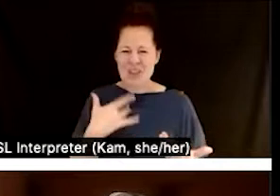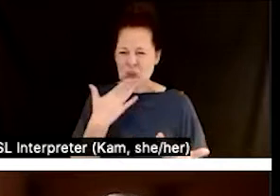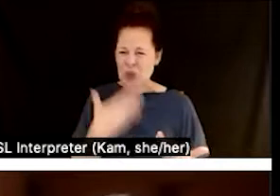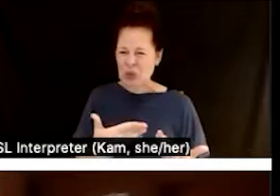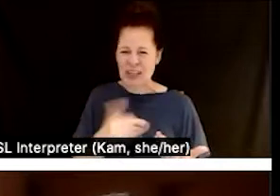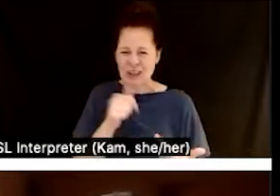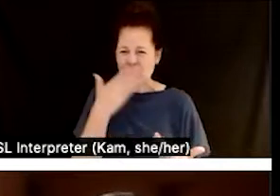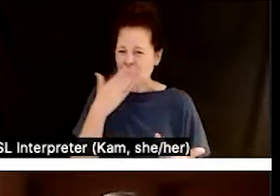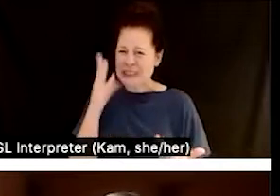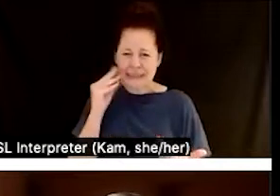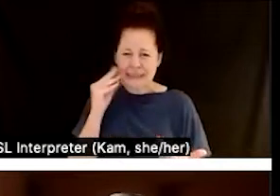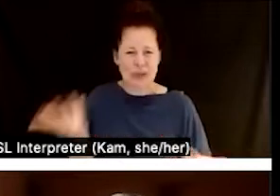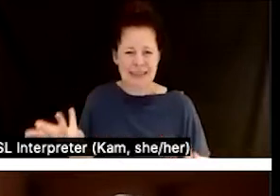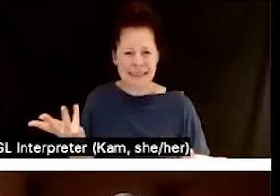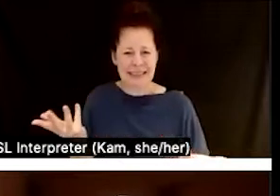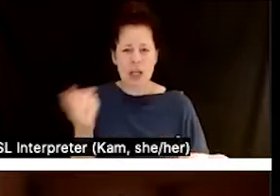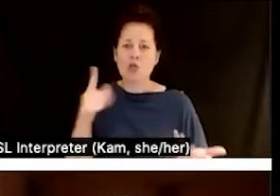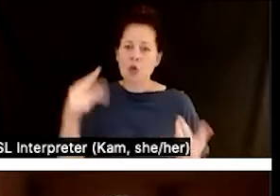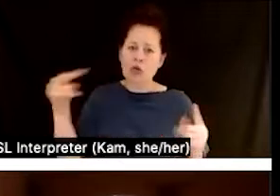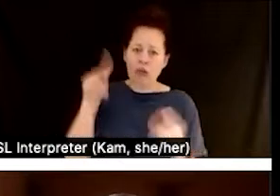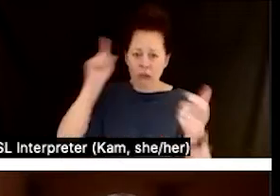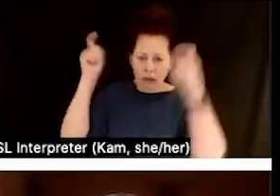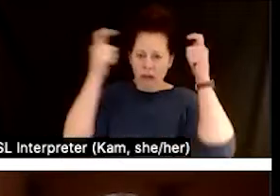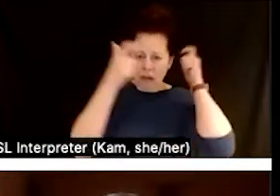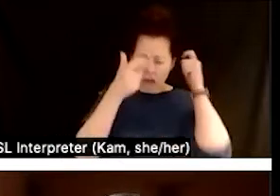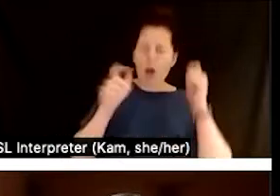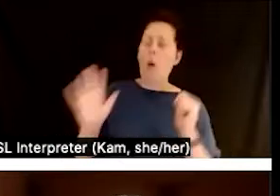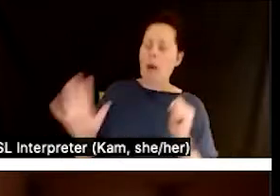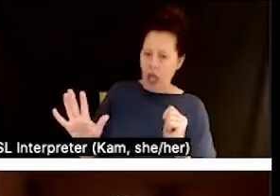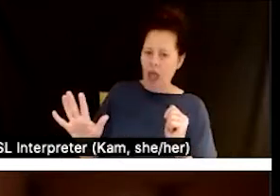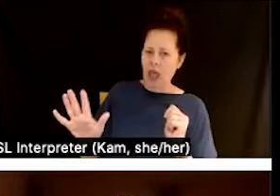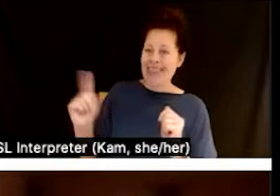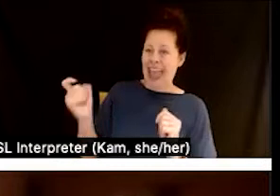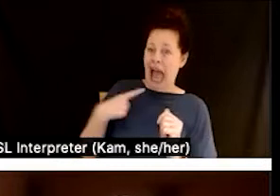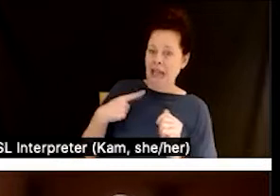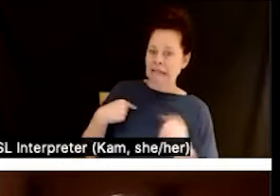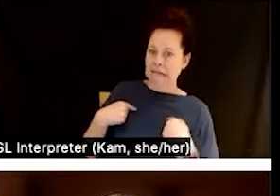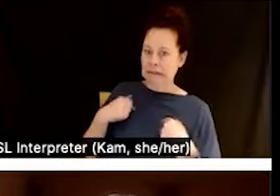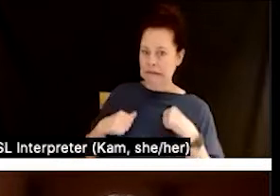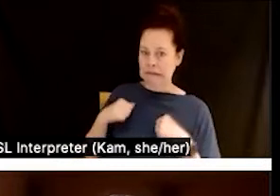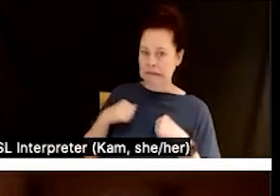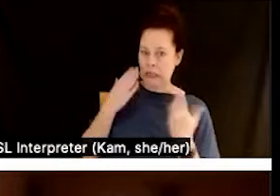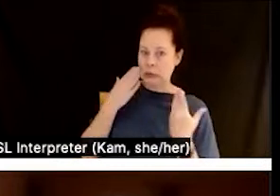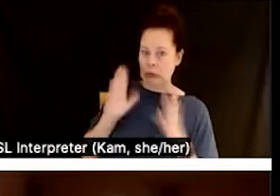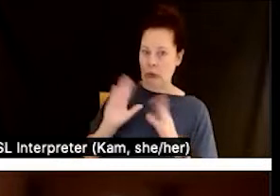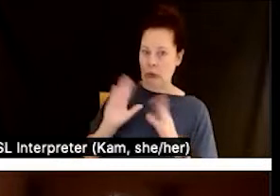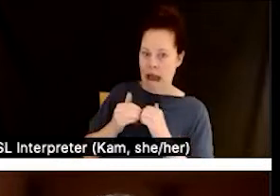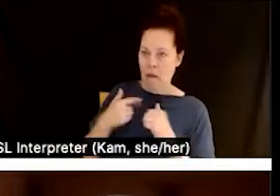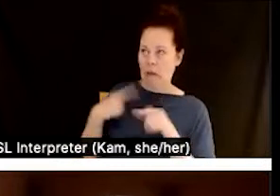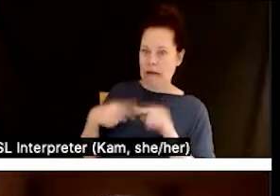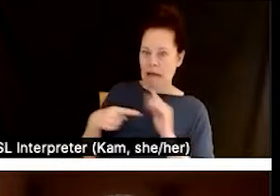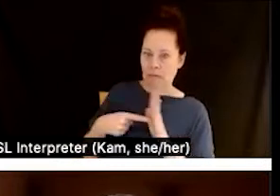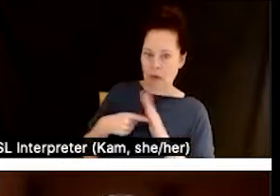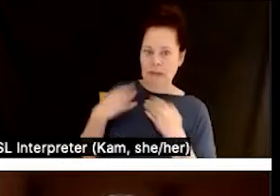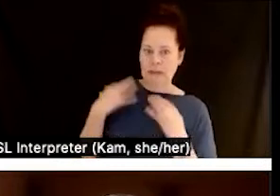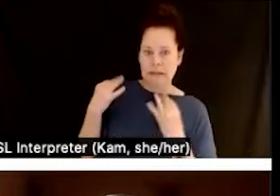things work for someone, even if you can't do it right now. At least you can make an effort to try and